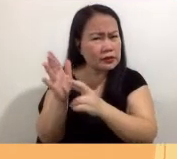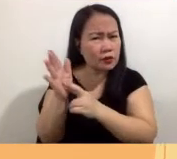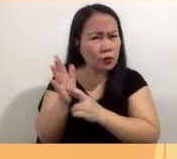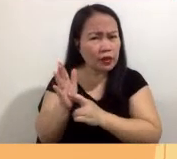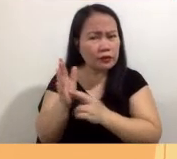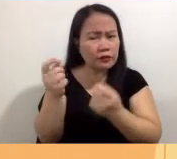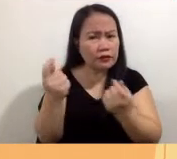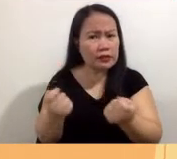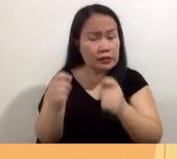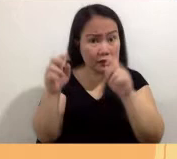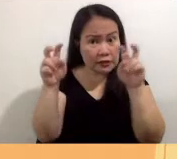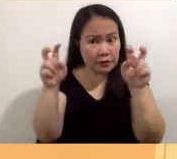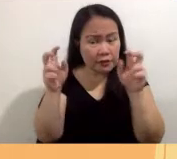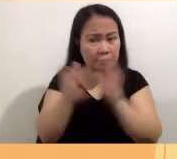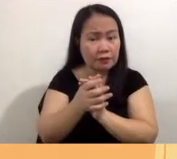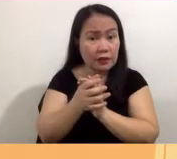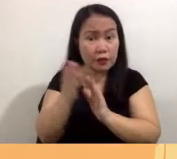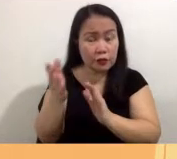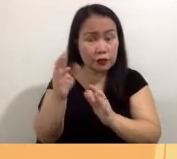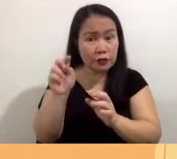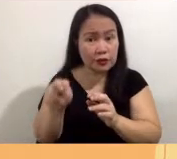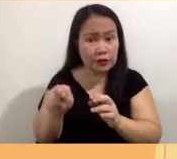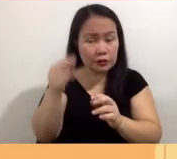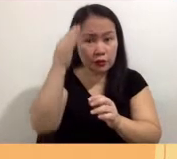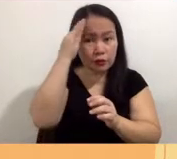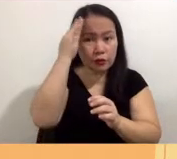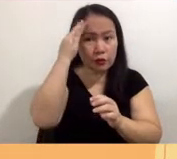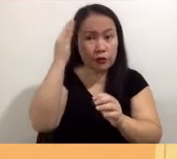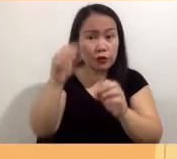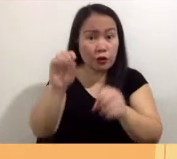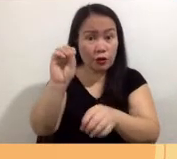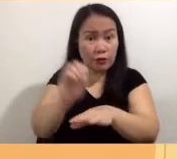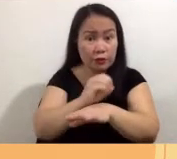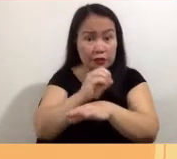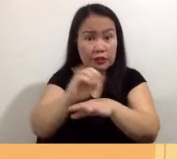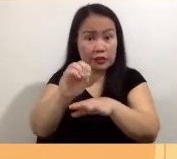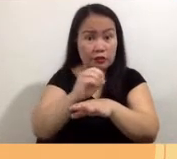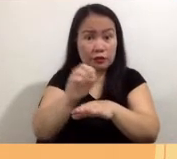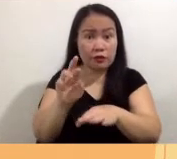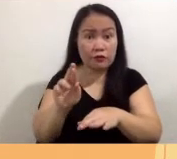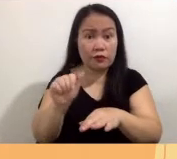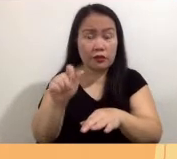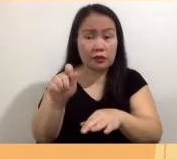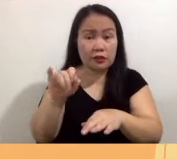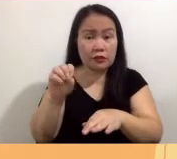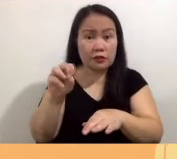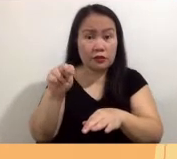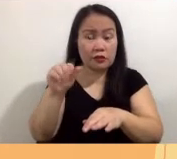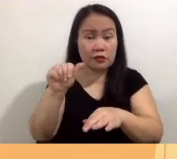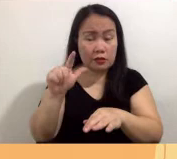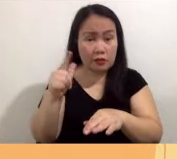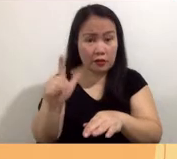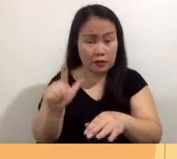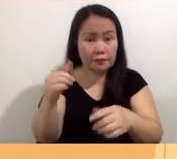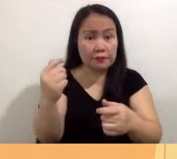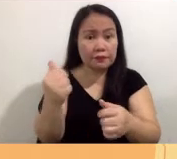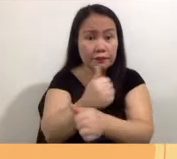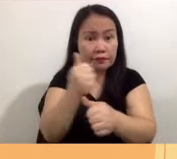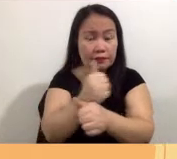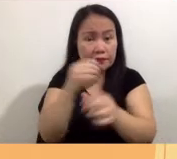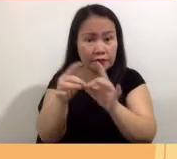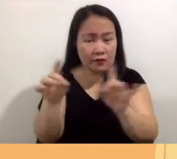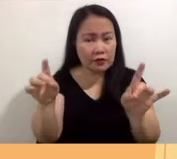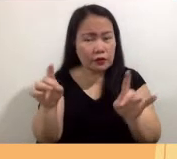topic? You have to know first the operations on rational algebraic expressions. So what will